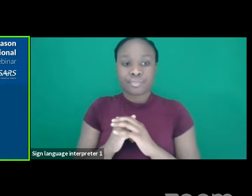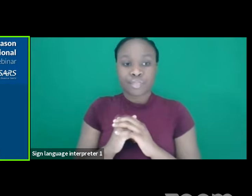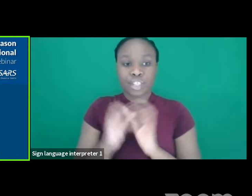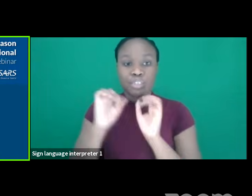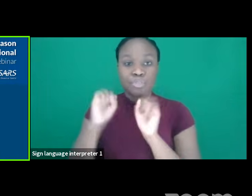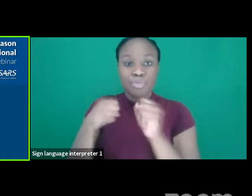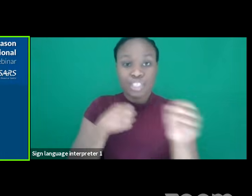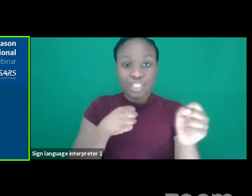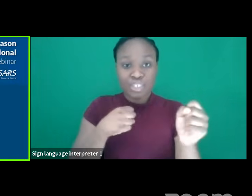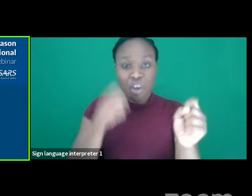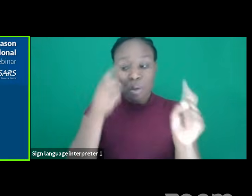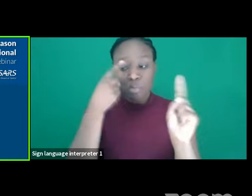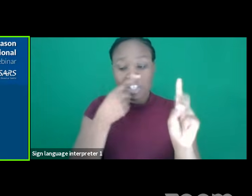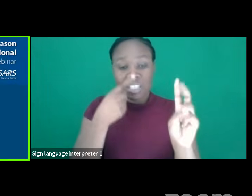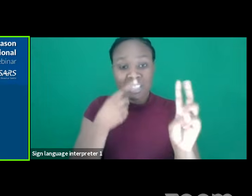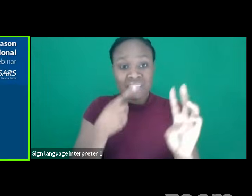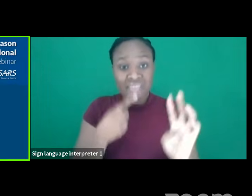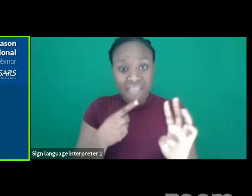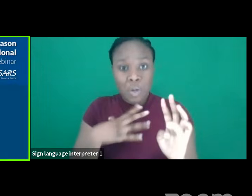sure that we